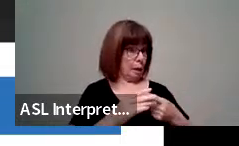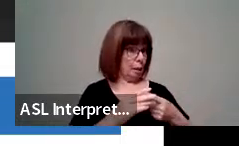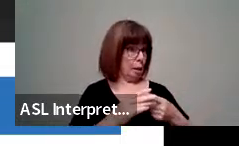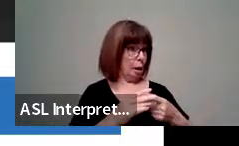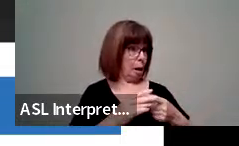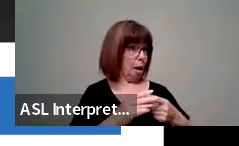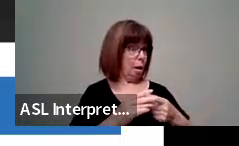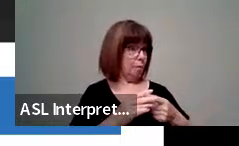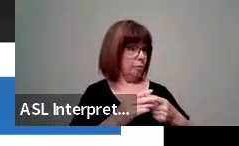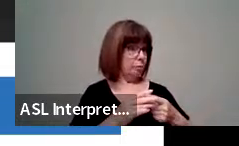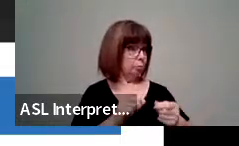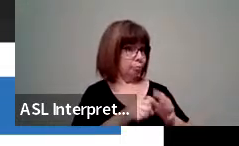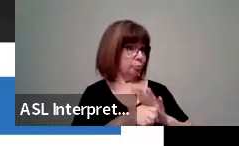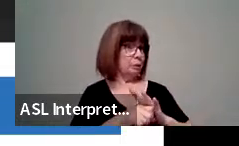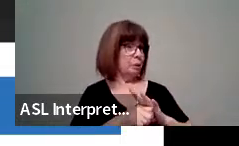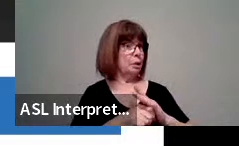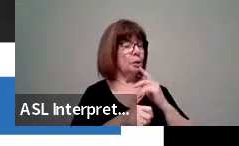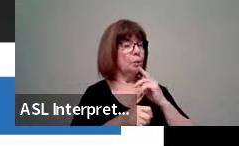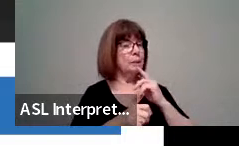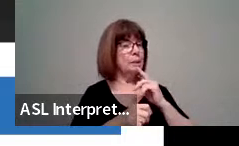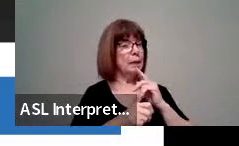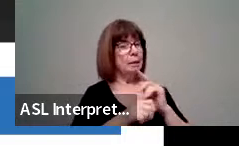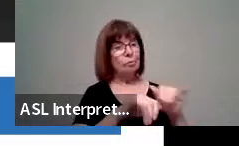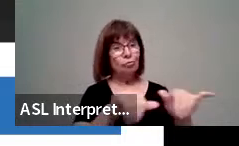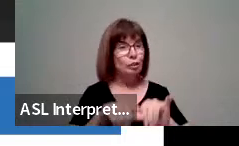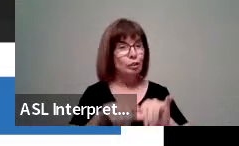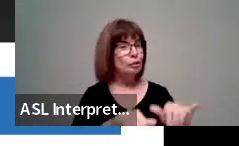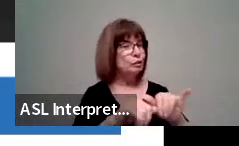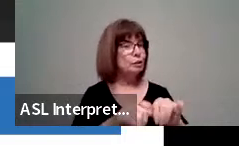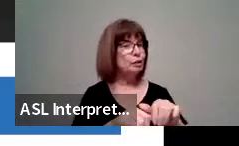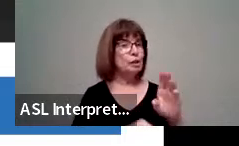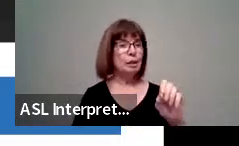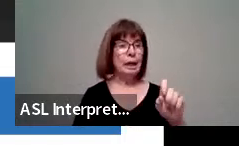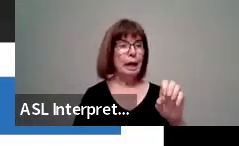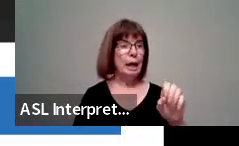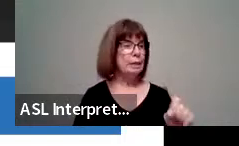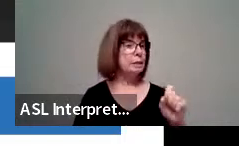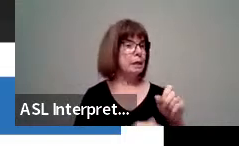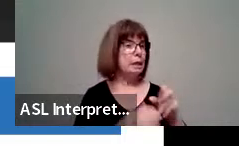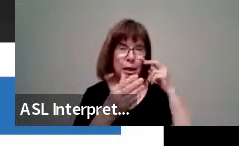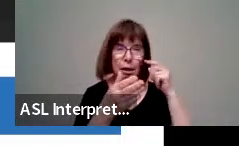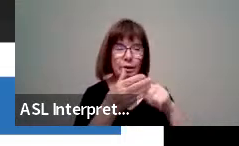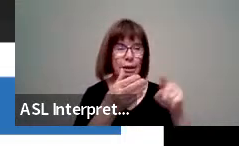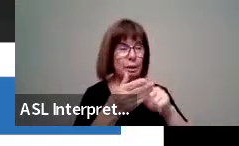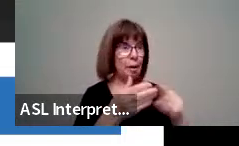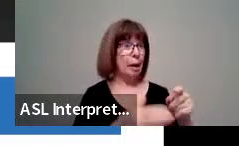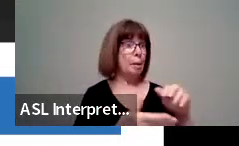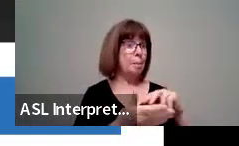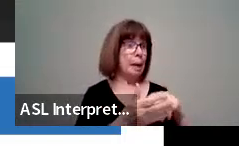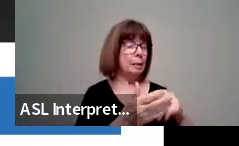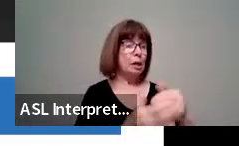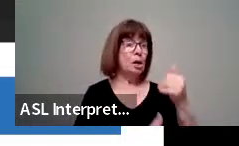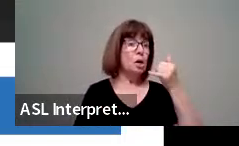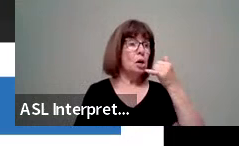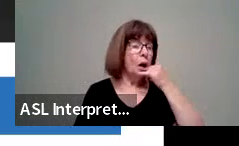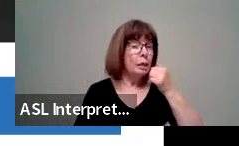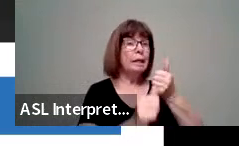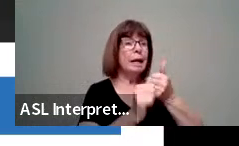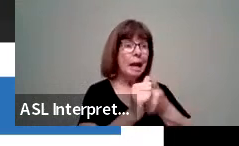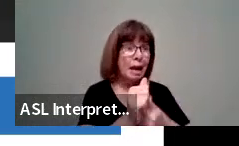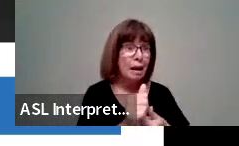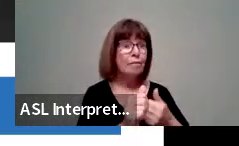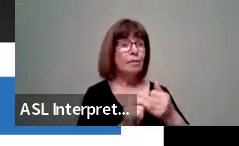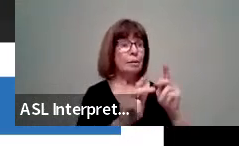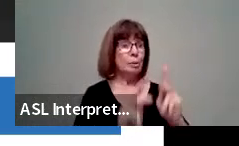of you recall, we were doing universal case investigations. That means calling every single person that had a positive